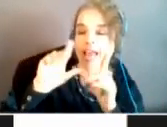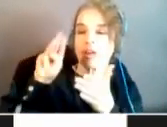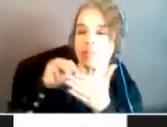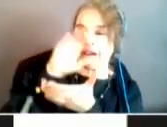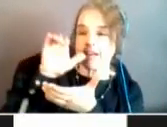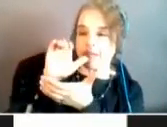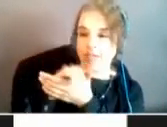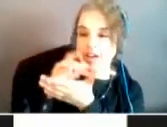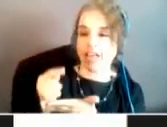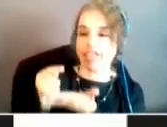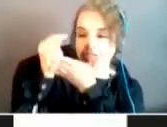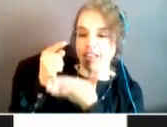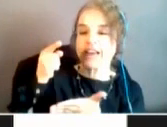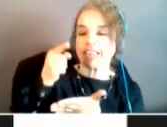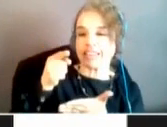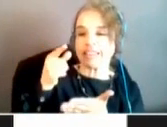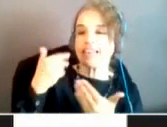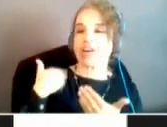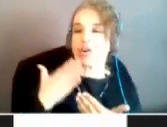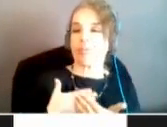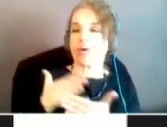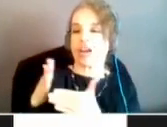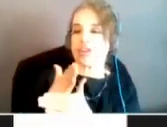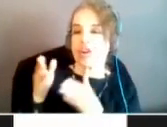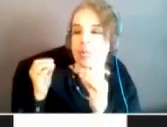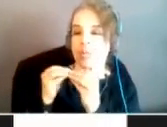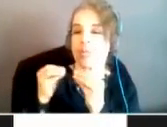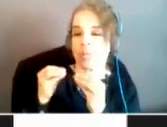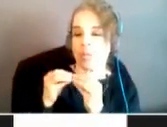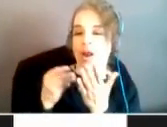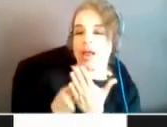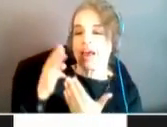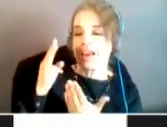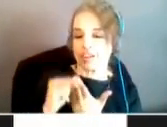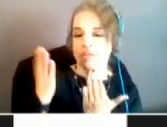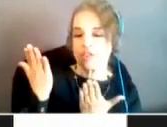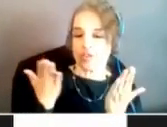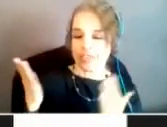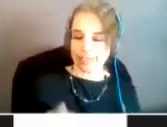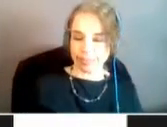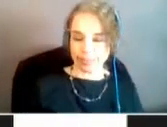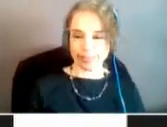on the slide, and he would be happy to share more about programs and services.